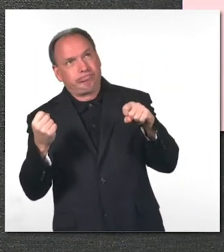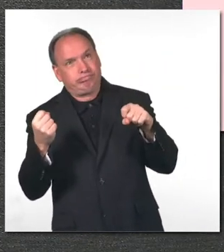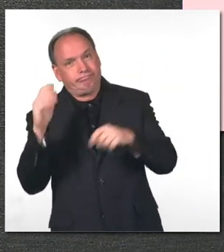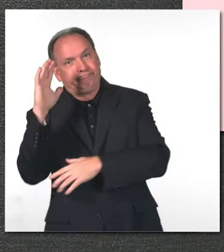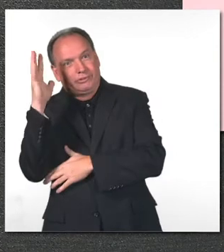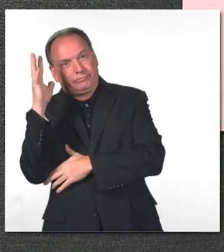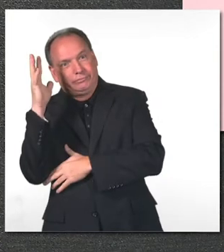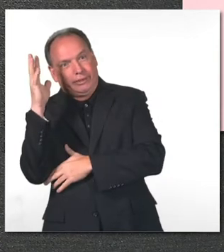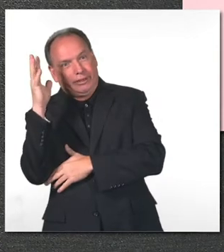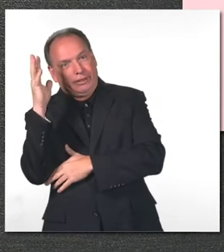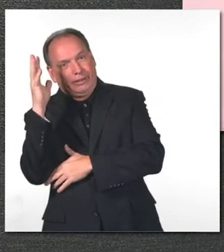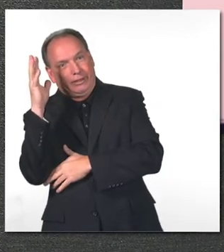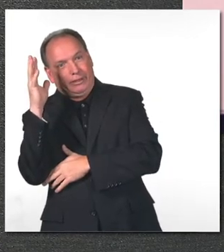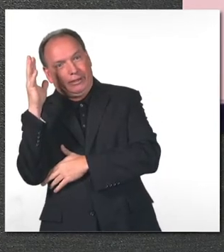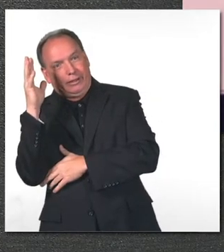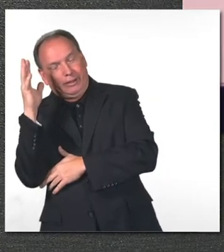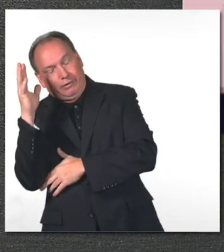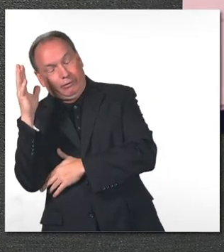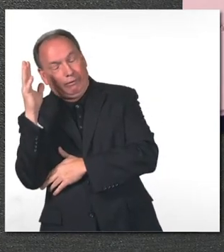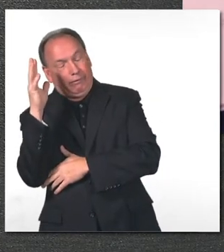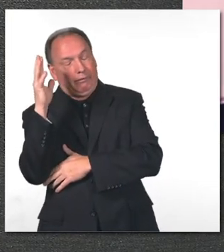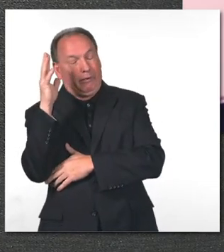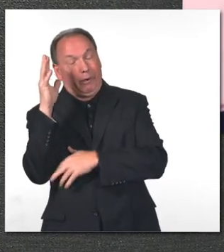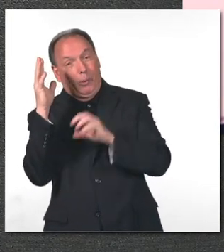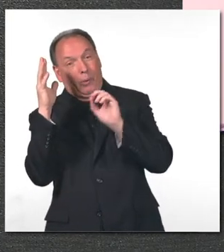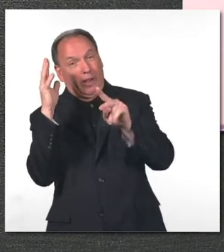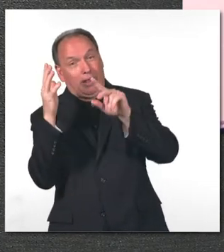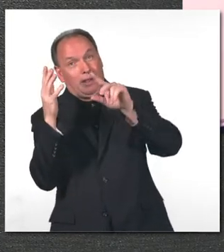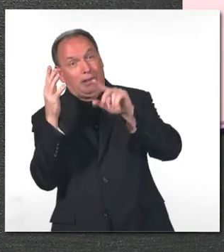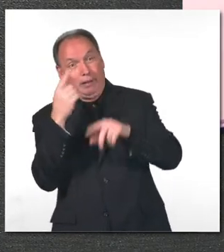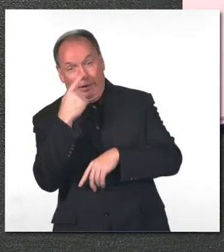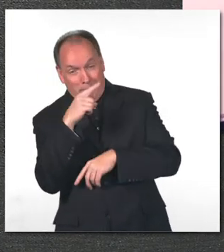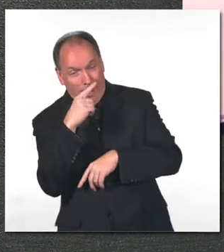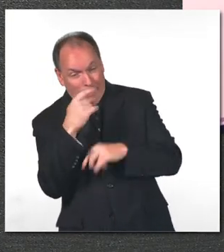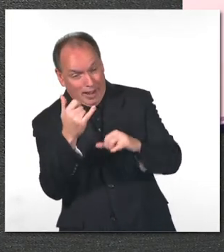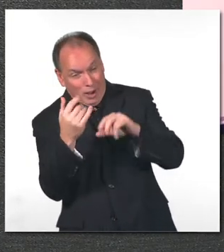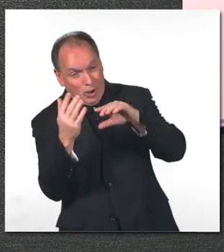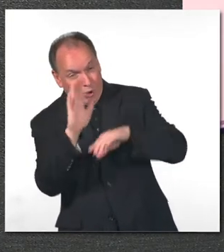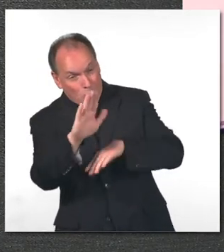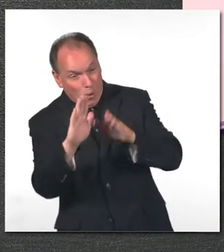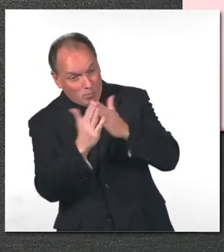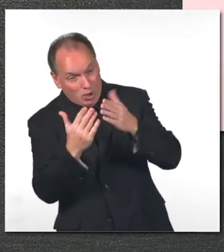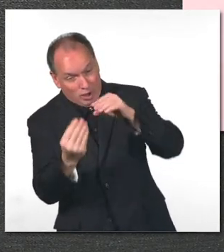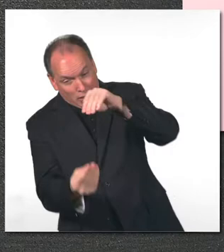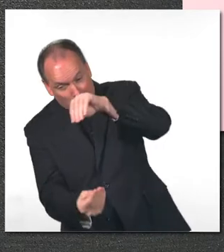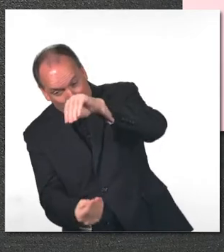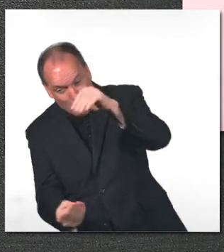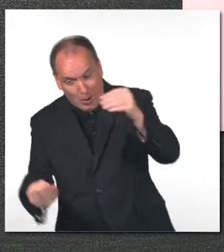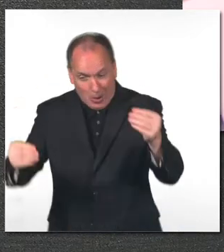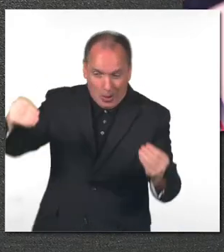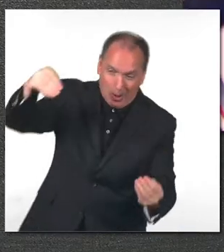Ah! Okay! Would you please turn the book right side up?